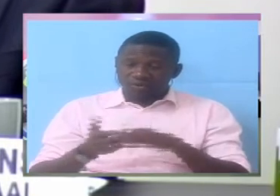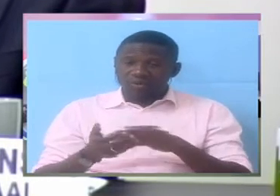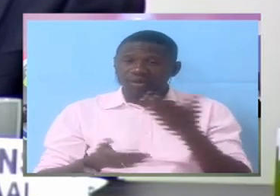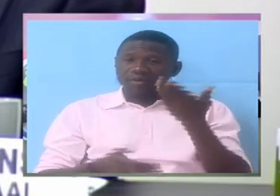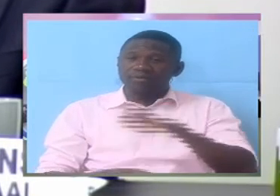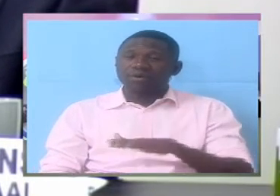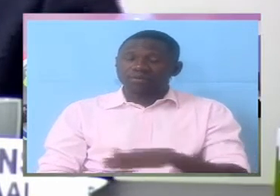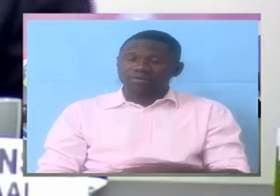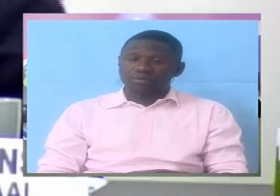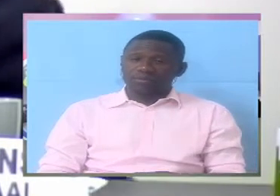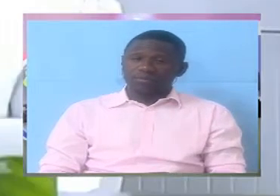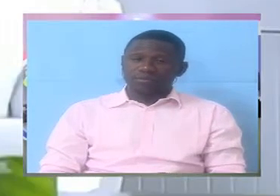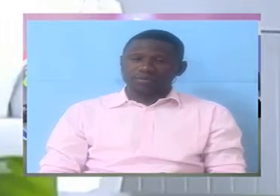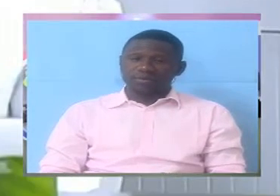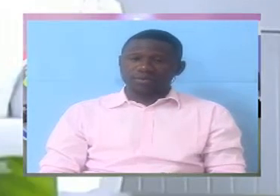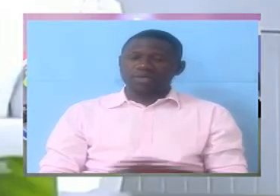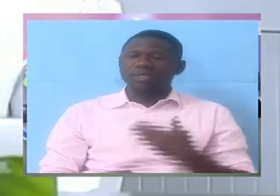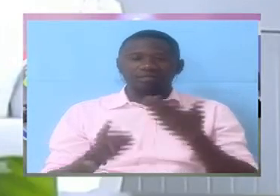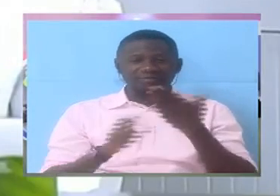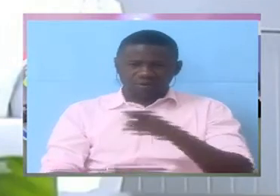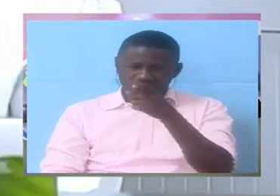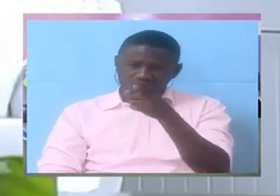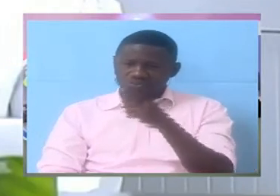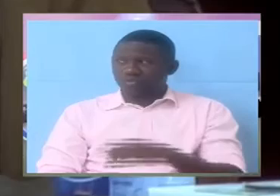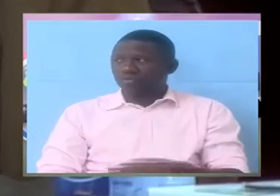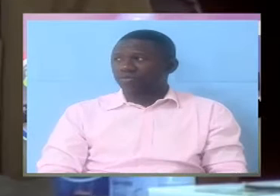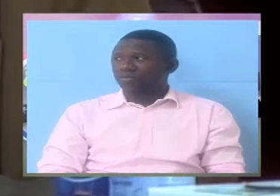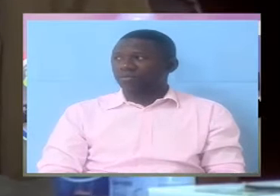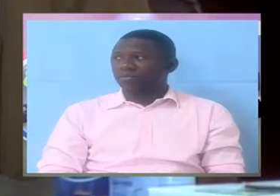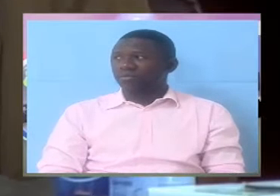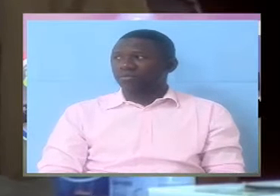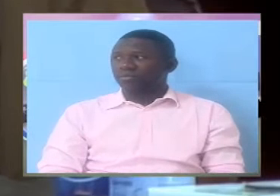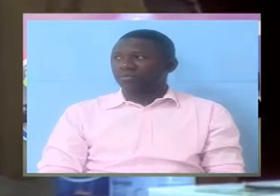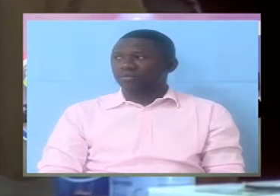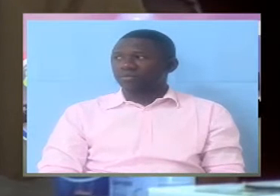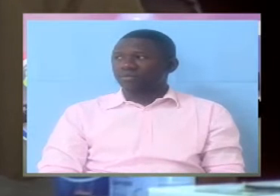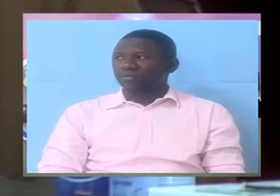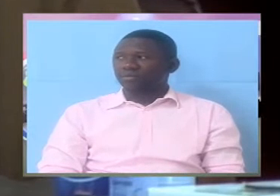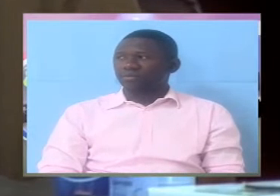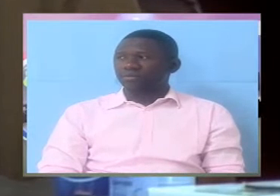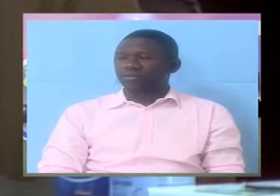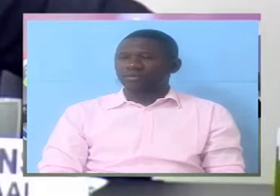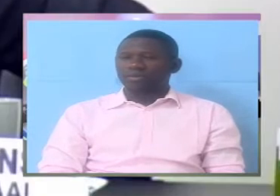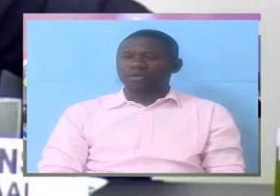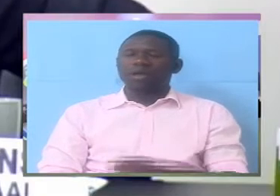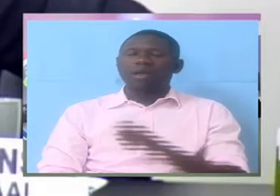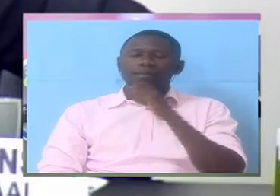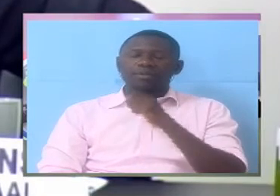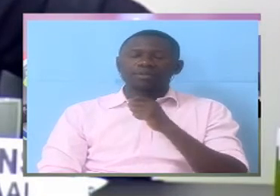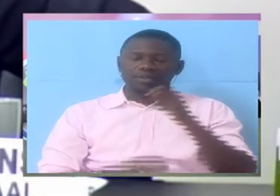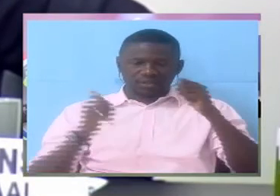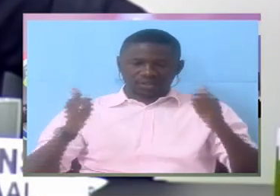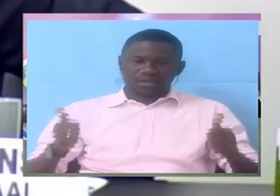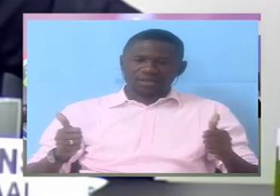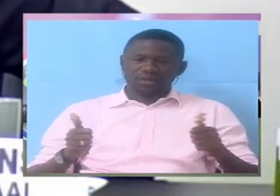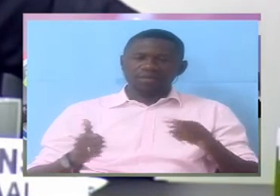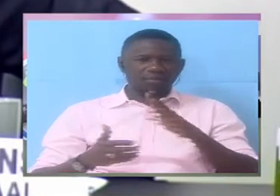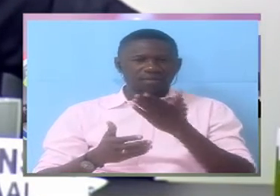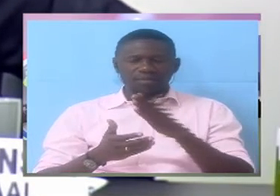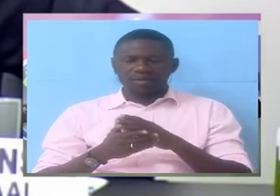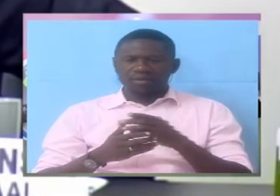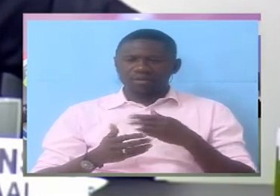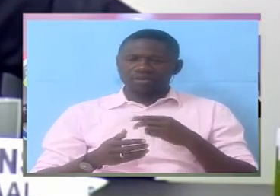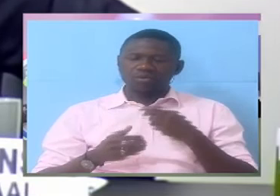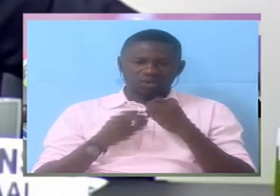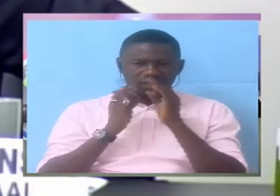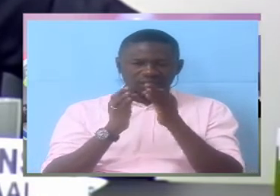you. Mr. Chair, maybe, perhaps, you can say something about that. Did I pressure